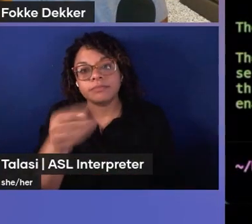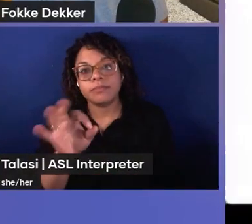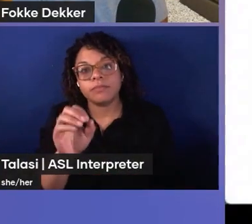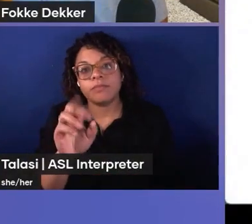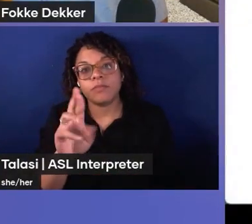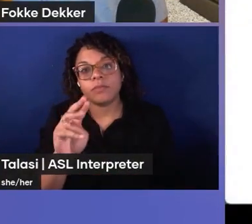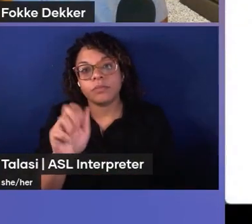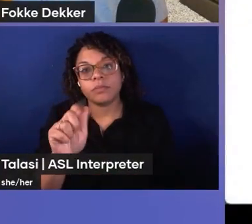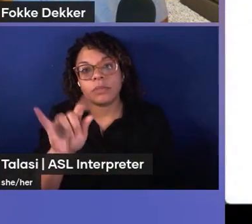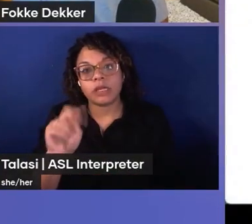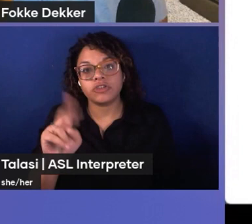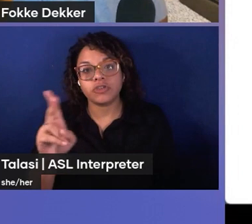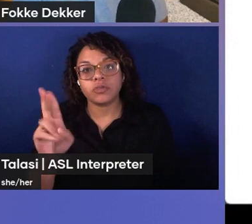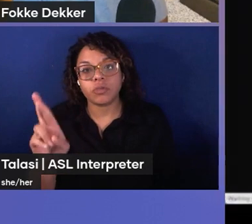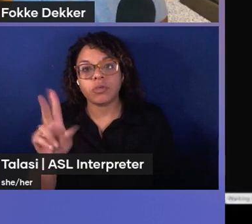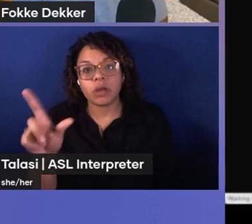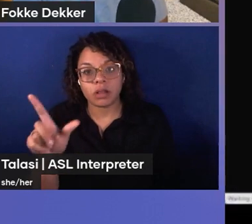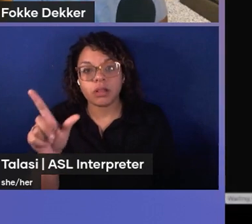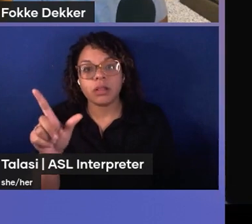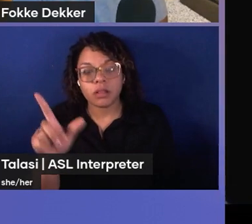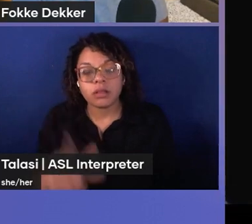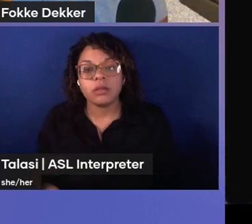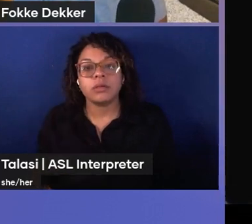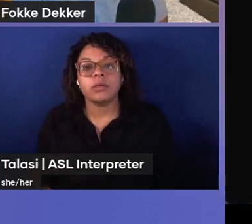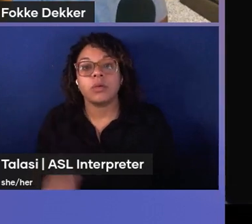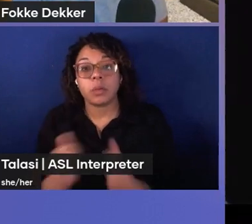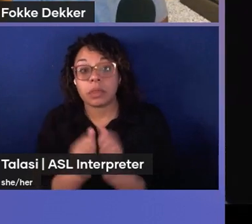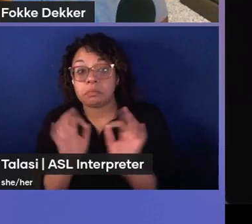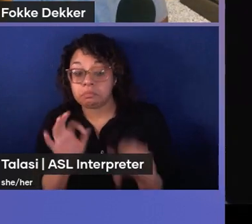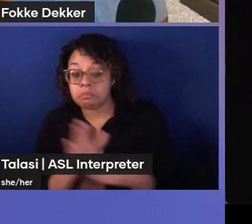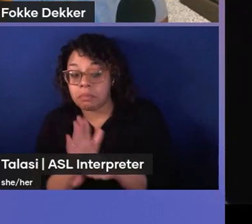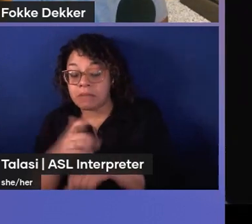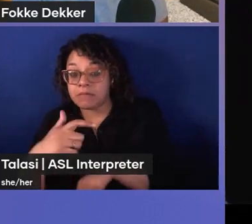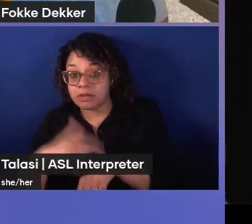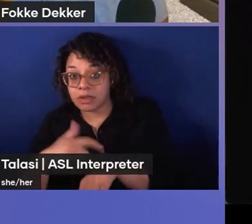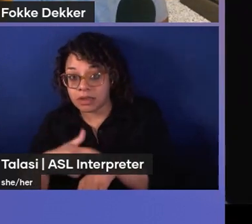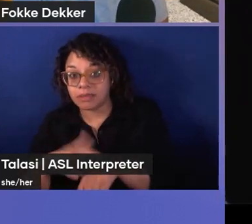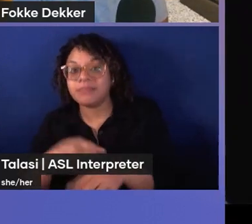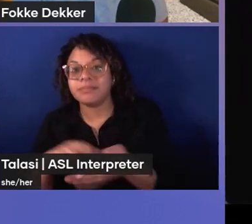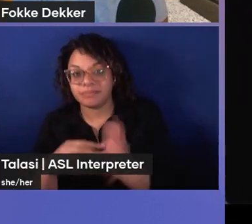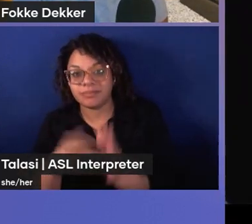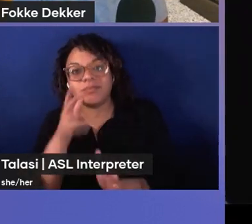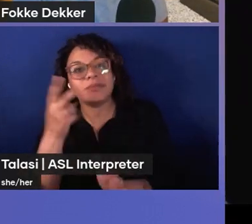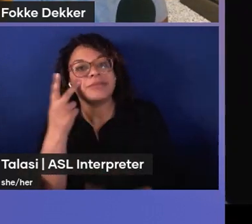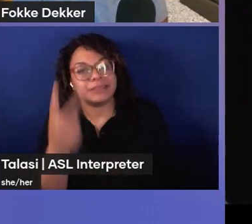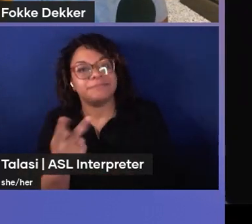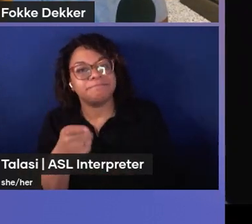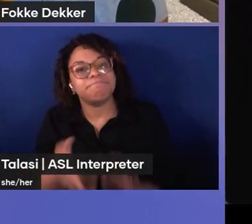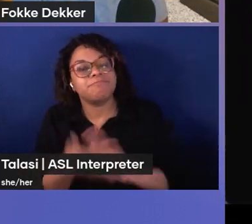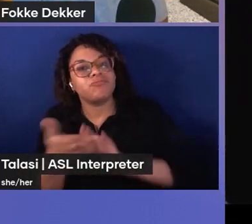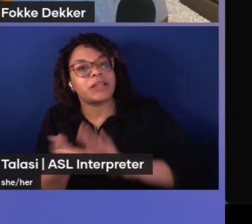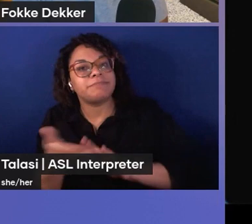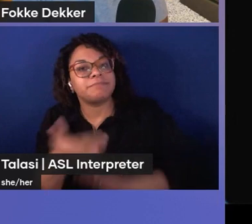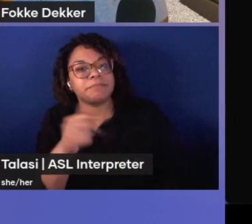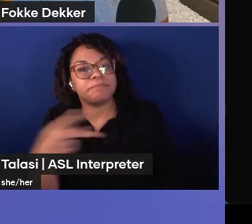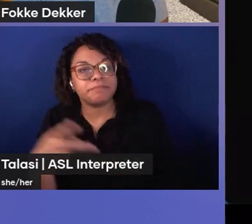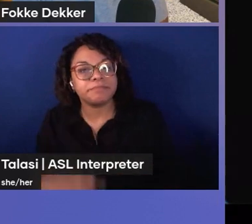URL that, given enough time, it will show you that it's a running application.